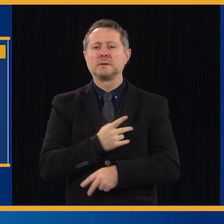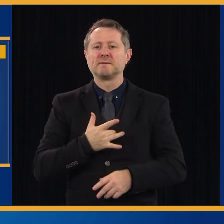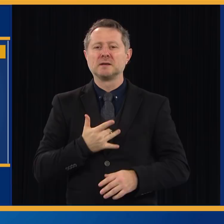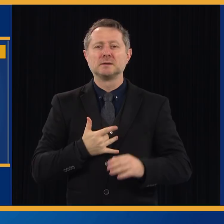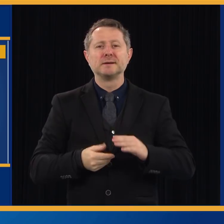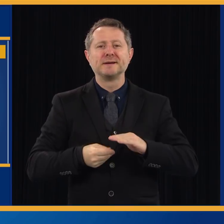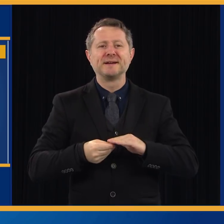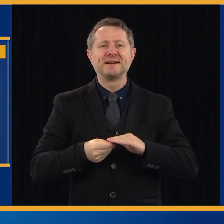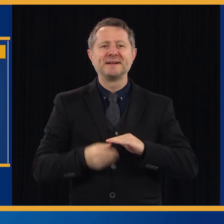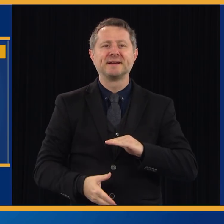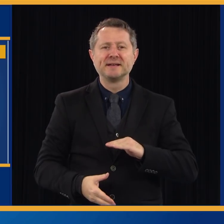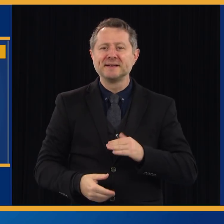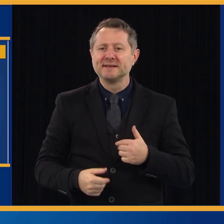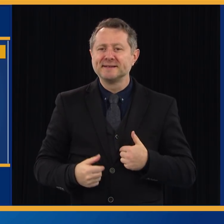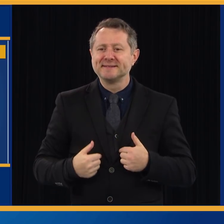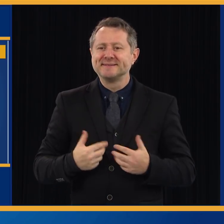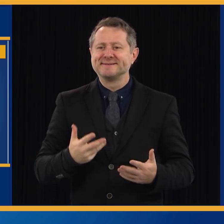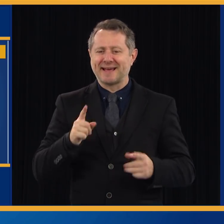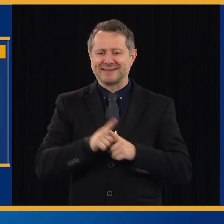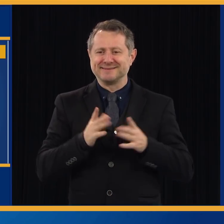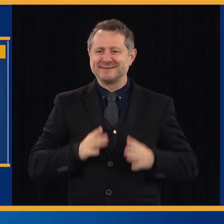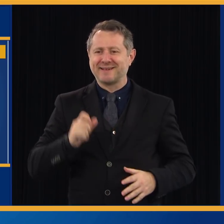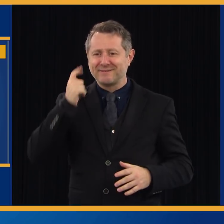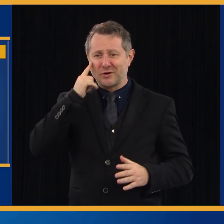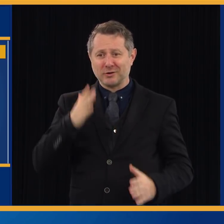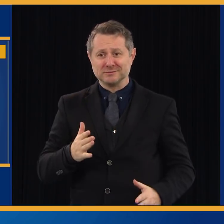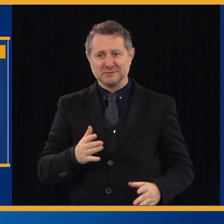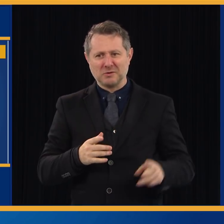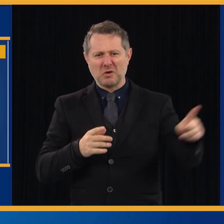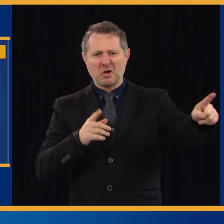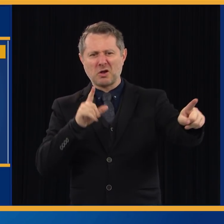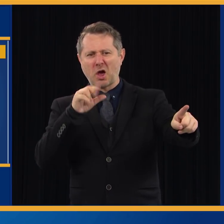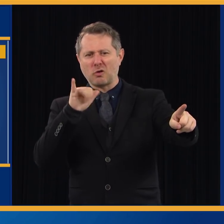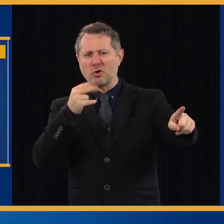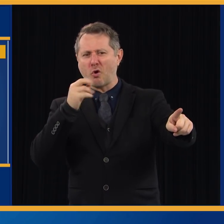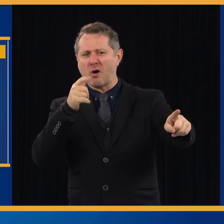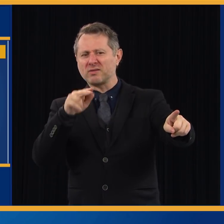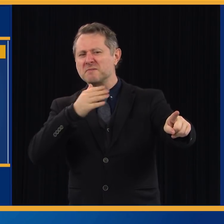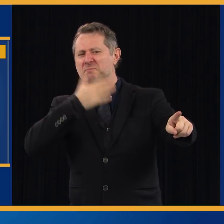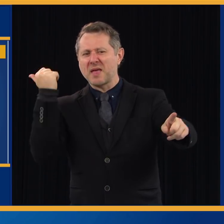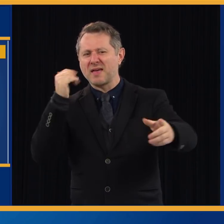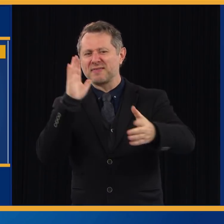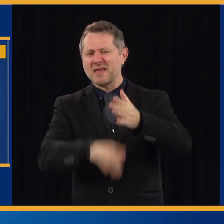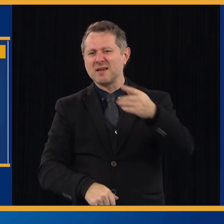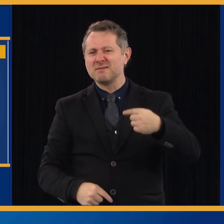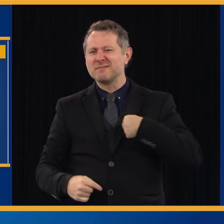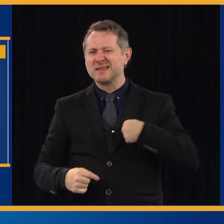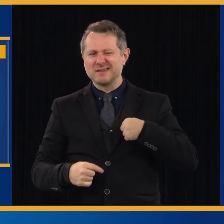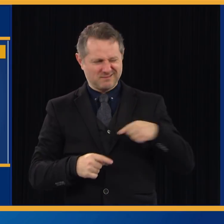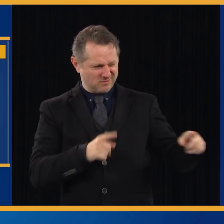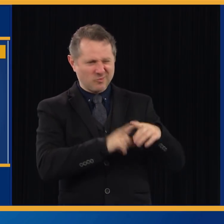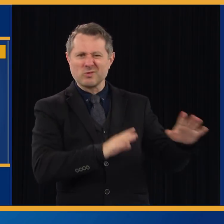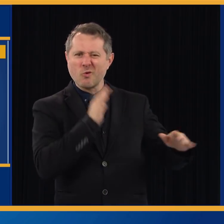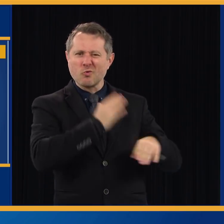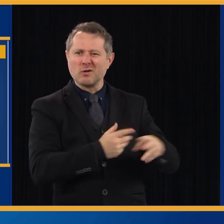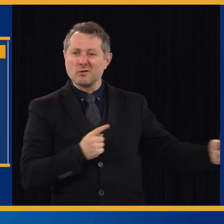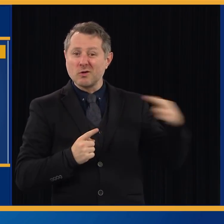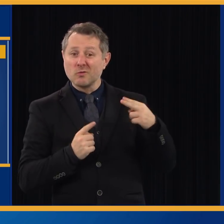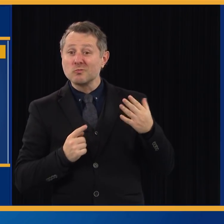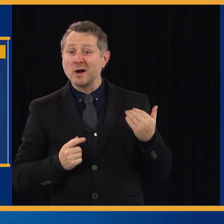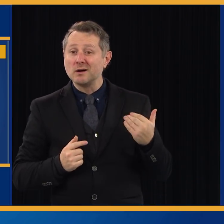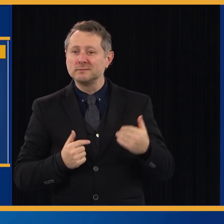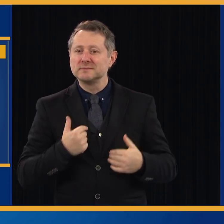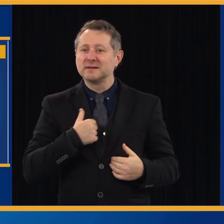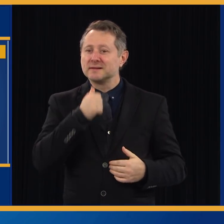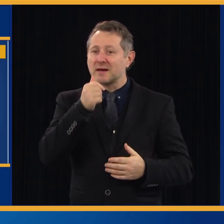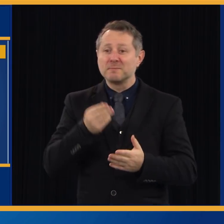as a governor. Larry Hogan is a better governor. Why didn't I think of buying test kits from South Korea? Why didn't I think of buying test kits